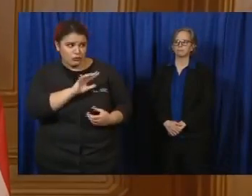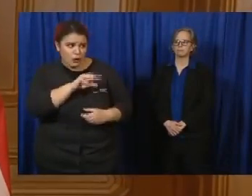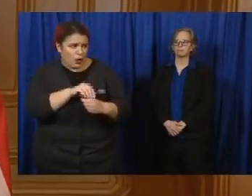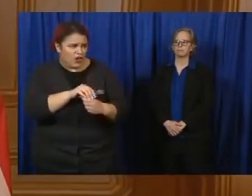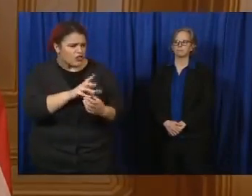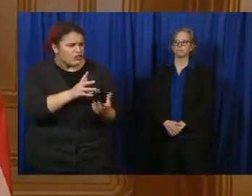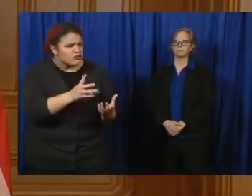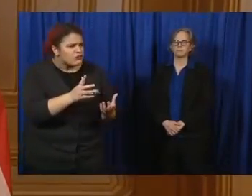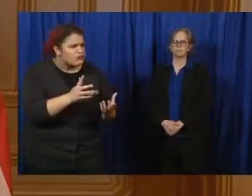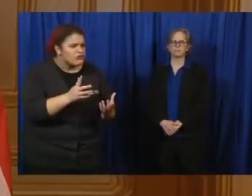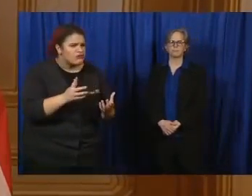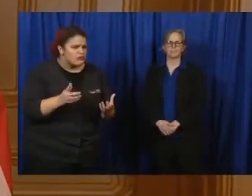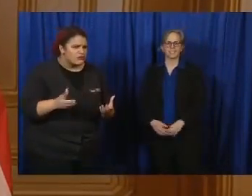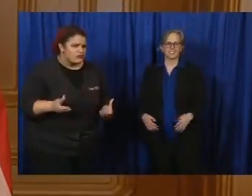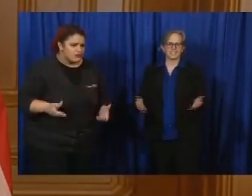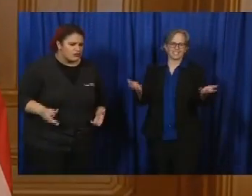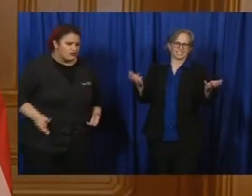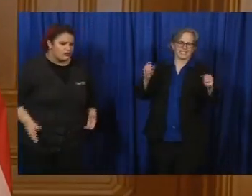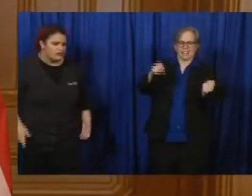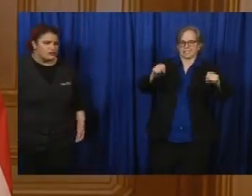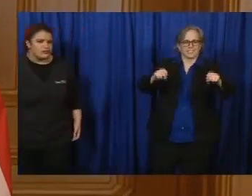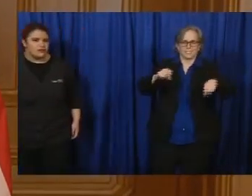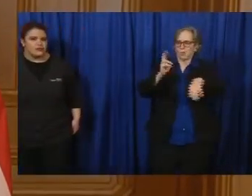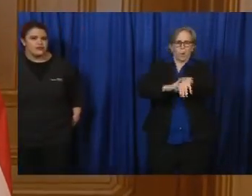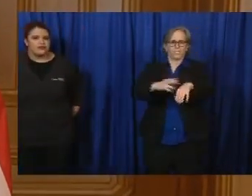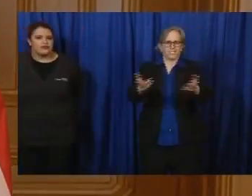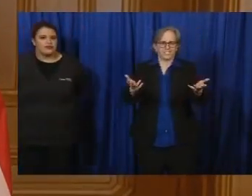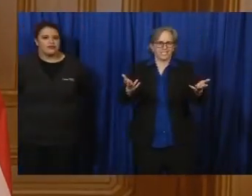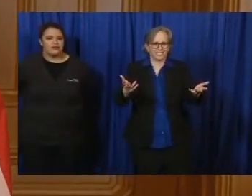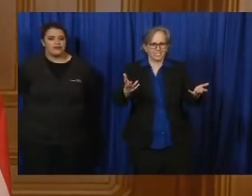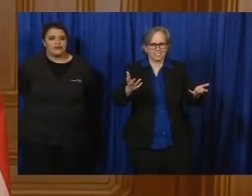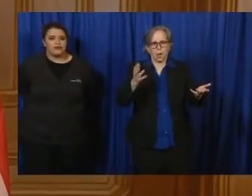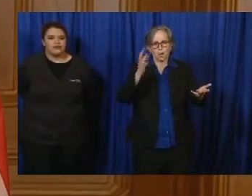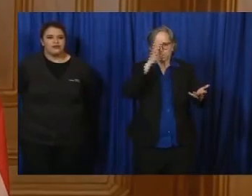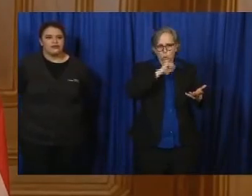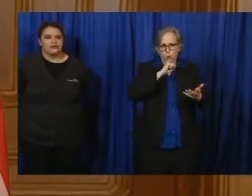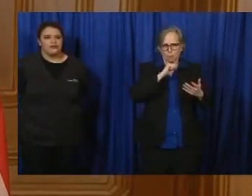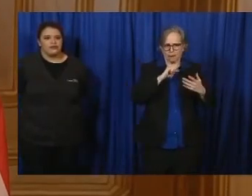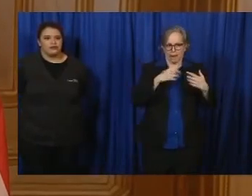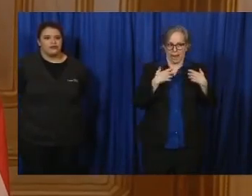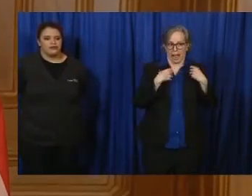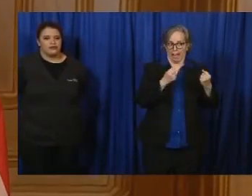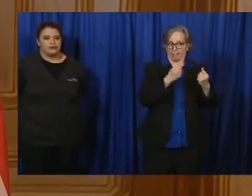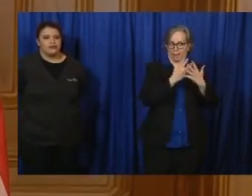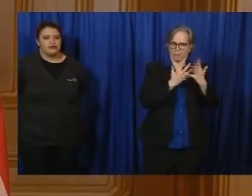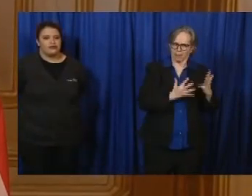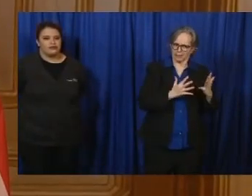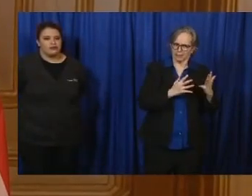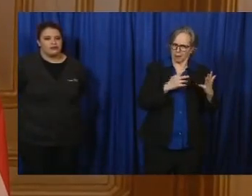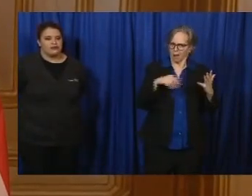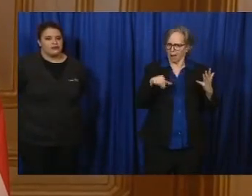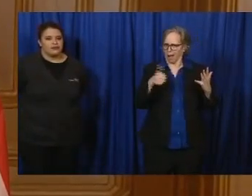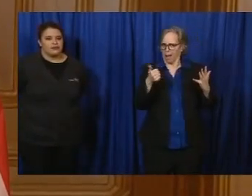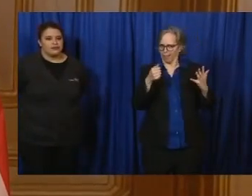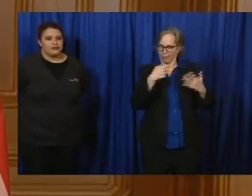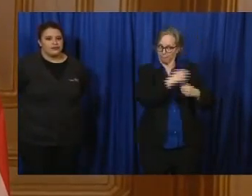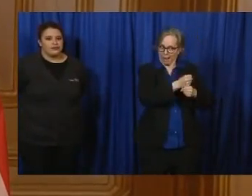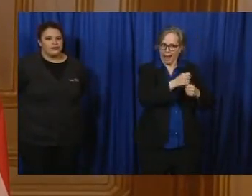population. And we are, we asked DRC, the prisons, to see what they could